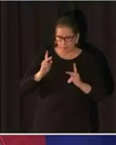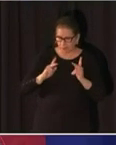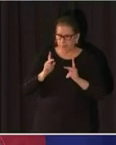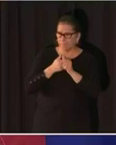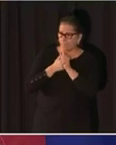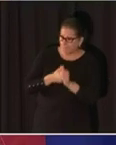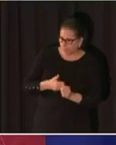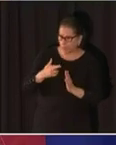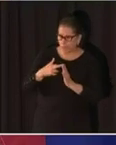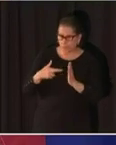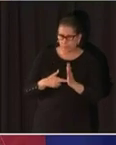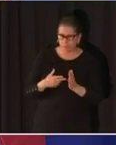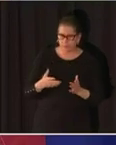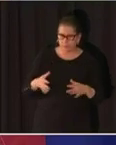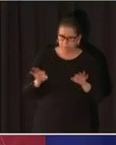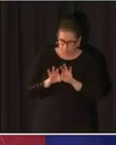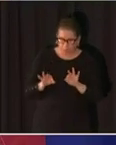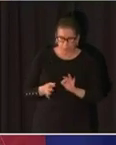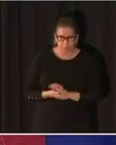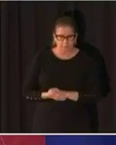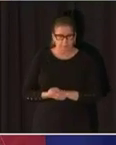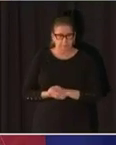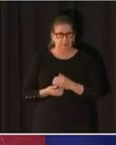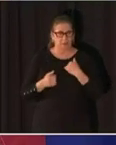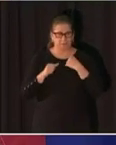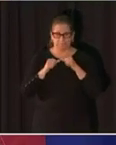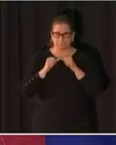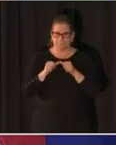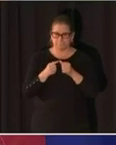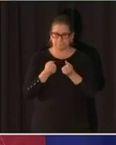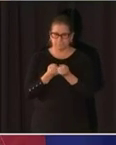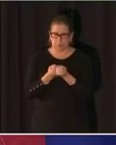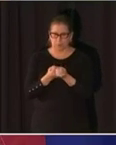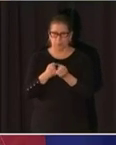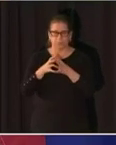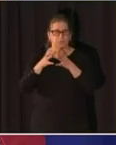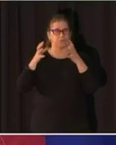we're going to continue to support them in the best ways we can.